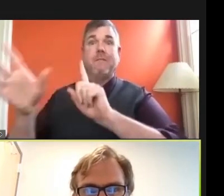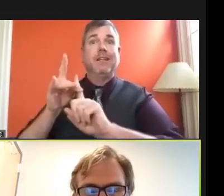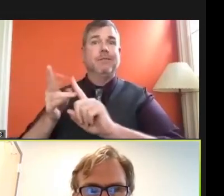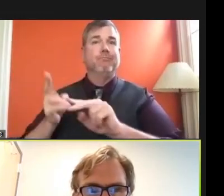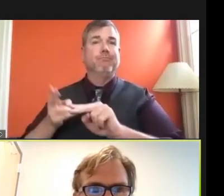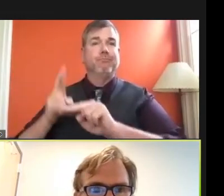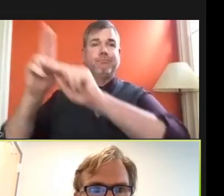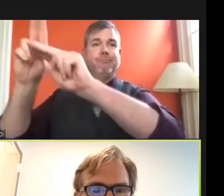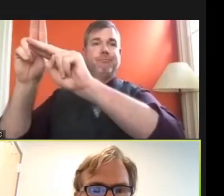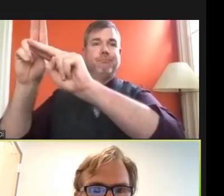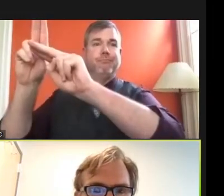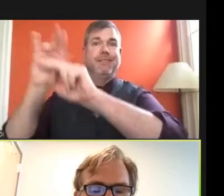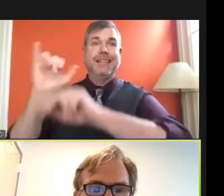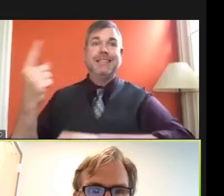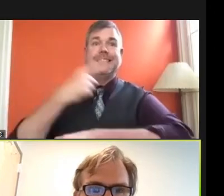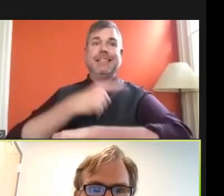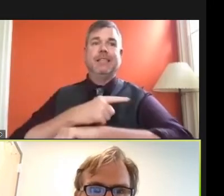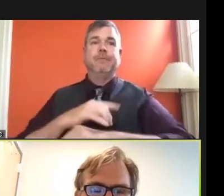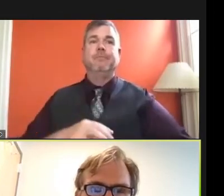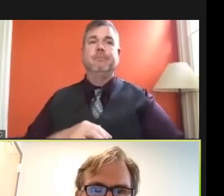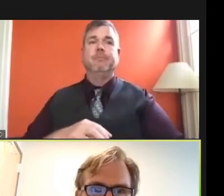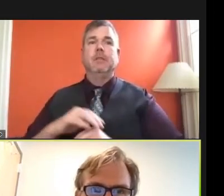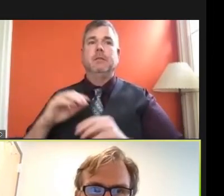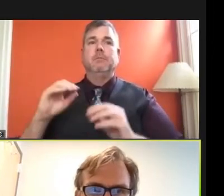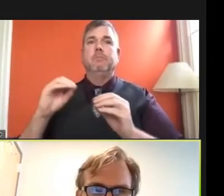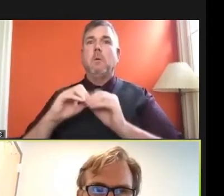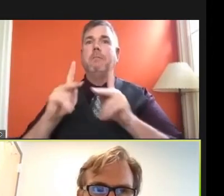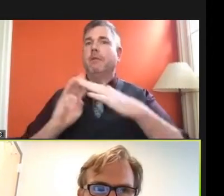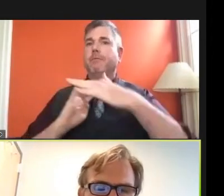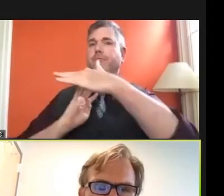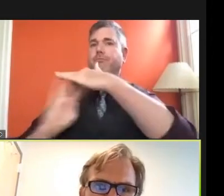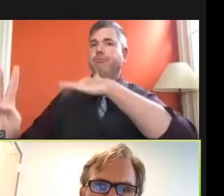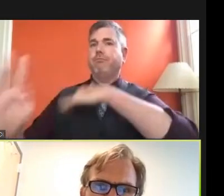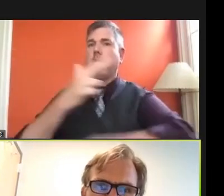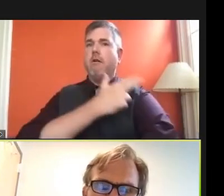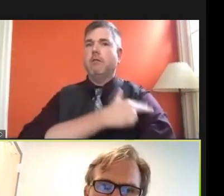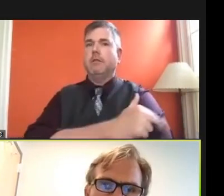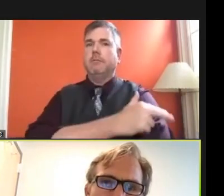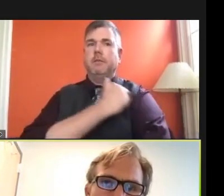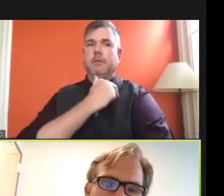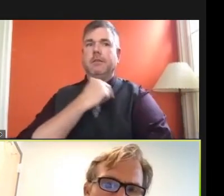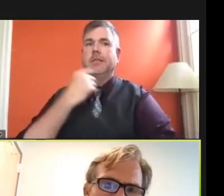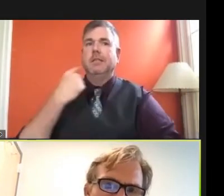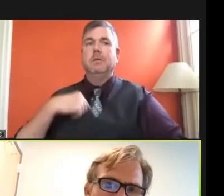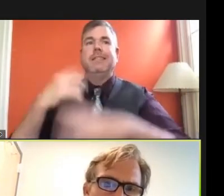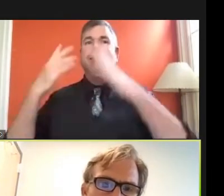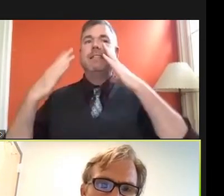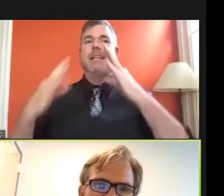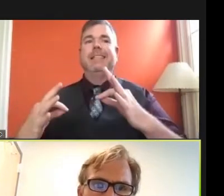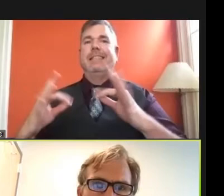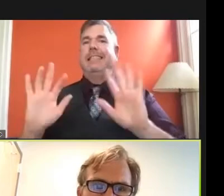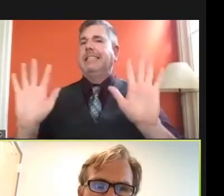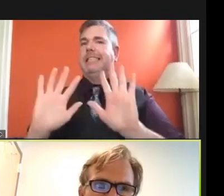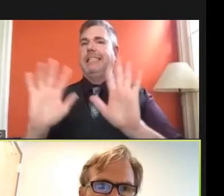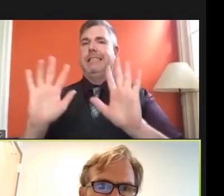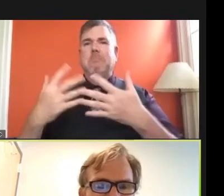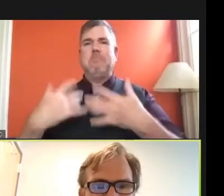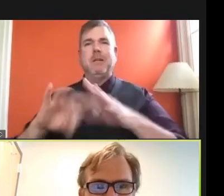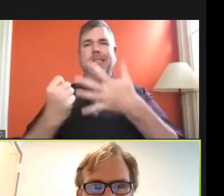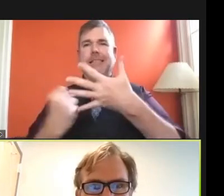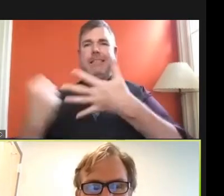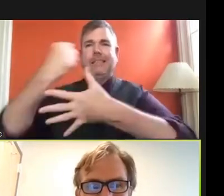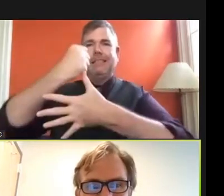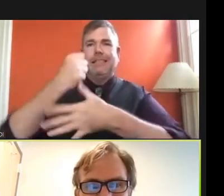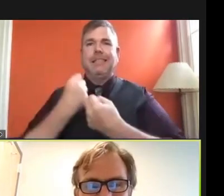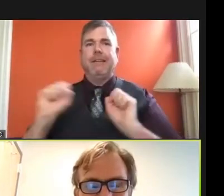made a decision that it would not be safe for us to go ahead and move as aggressively forward as we had chosen to. Then a